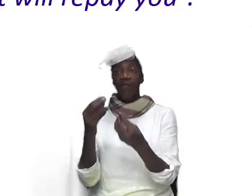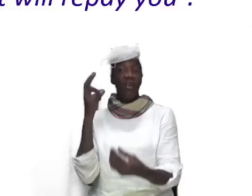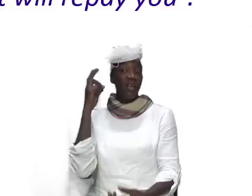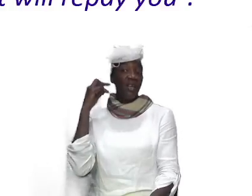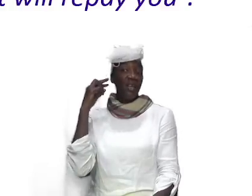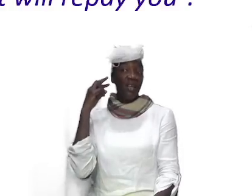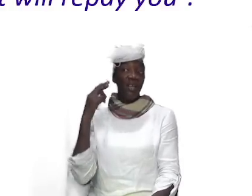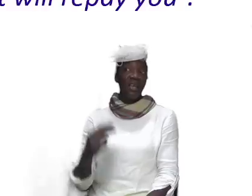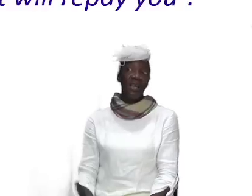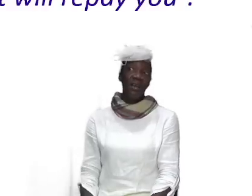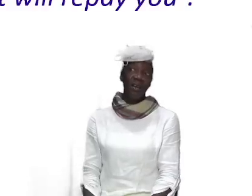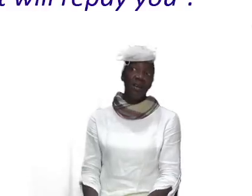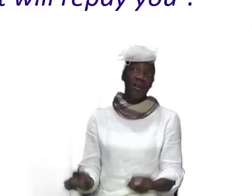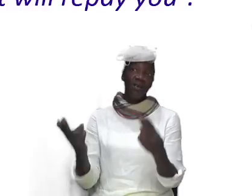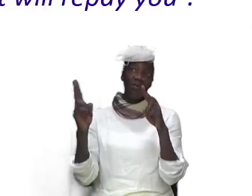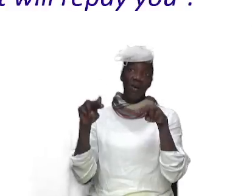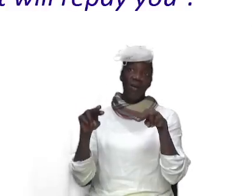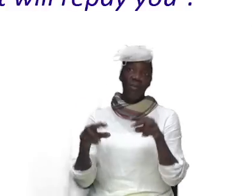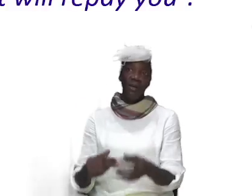happening.